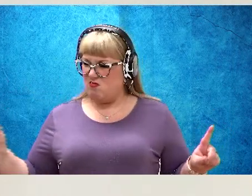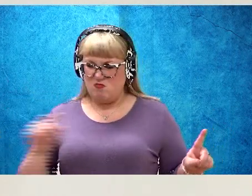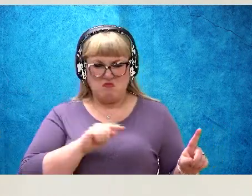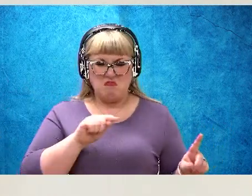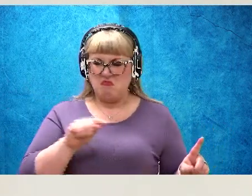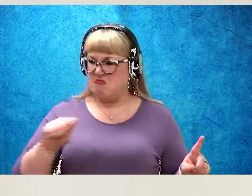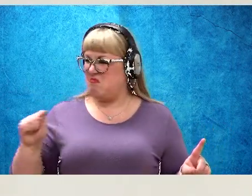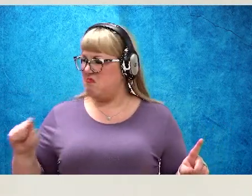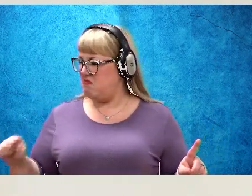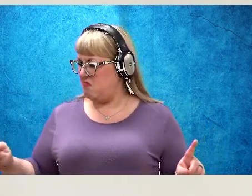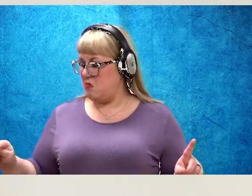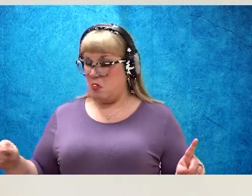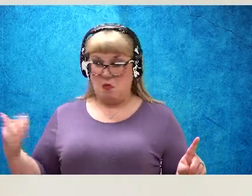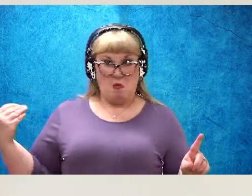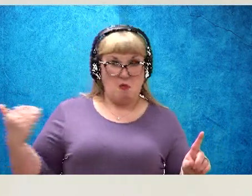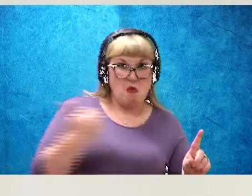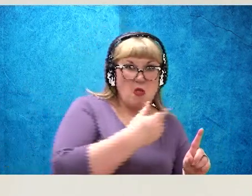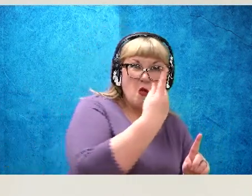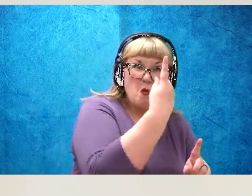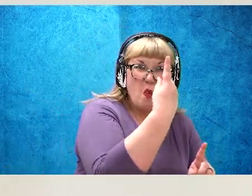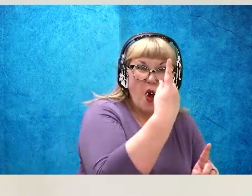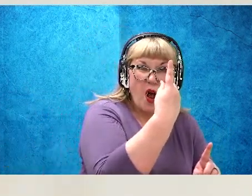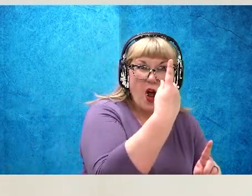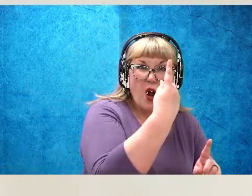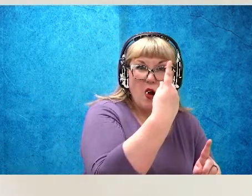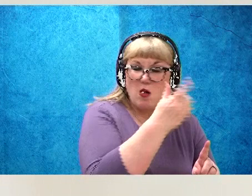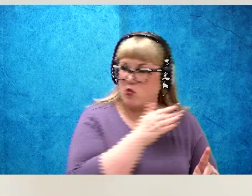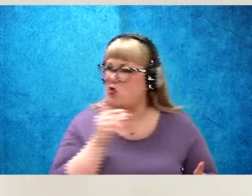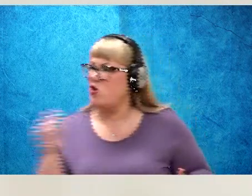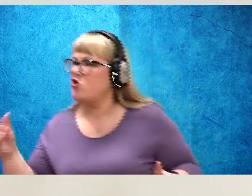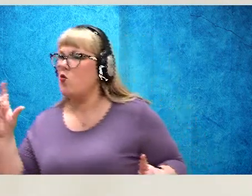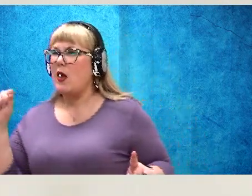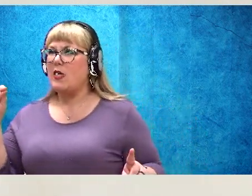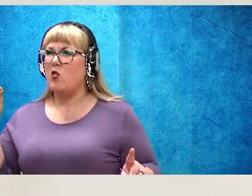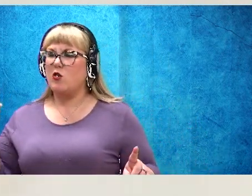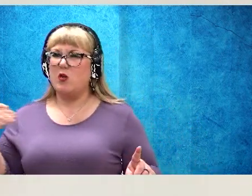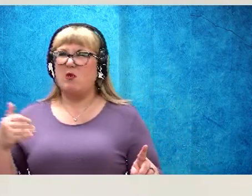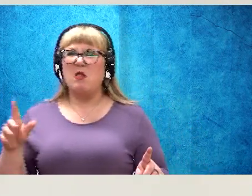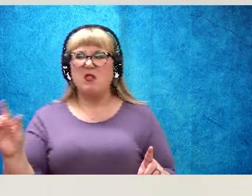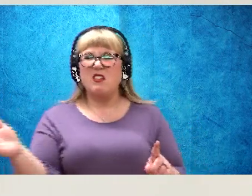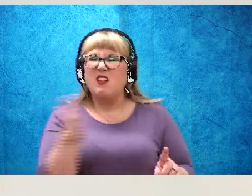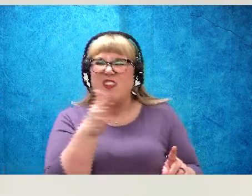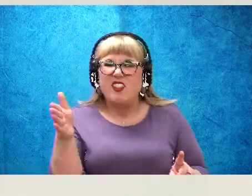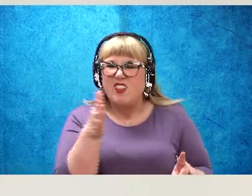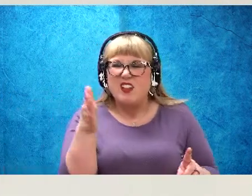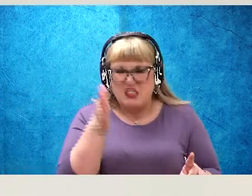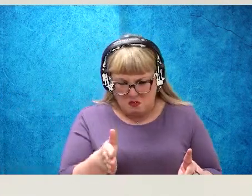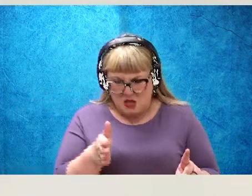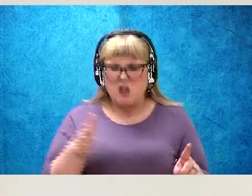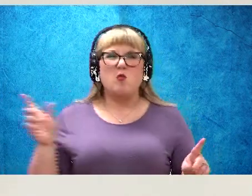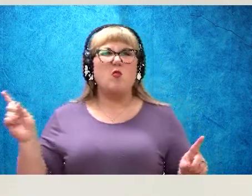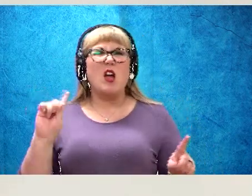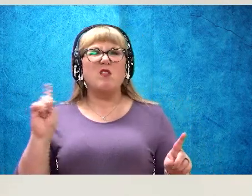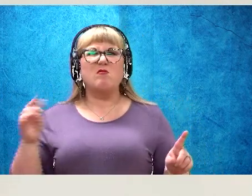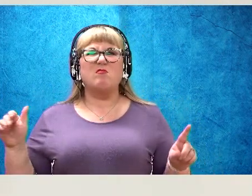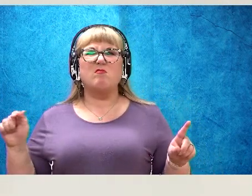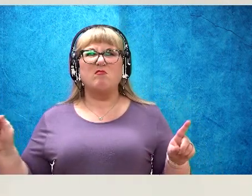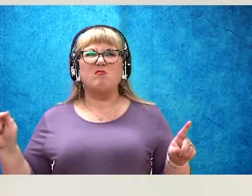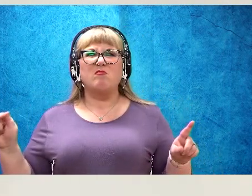go? Will it be closer to 1, closer to 20, or somewhere in the middle?